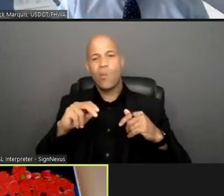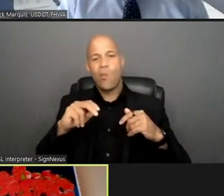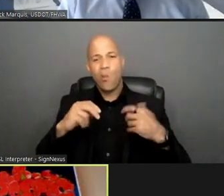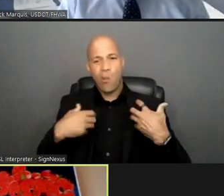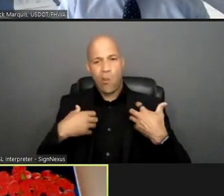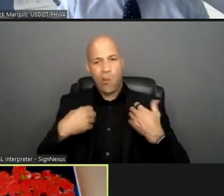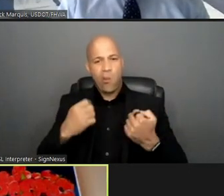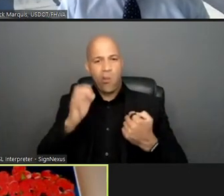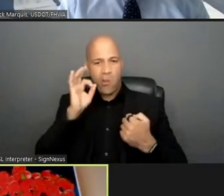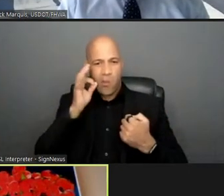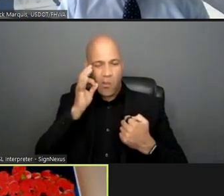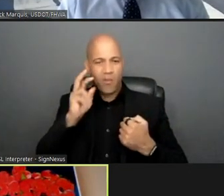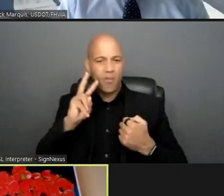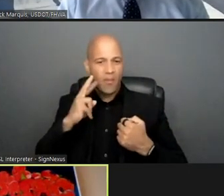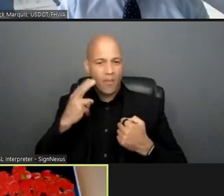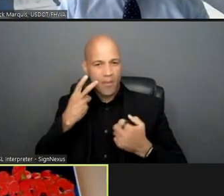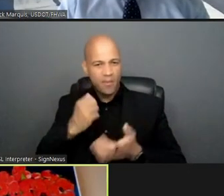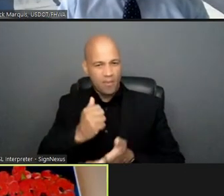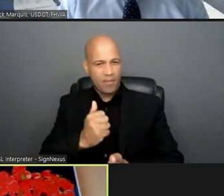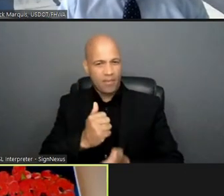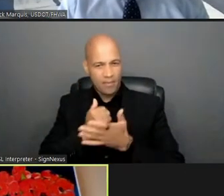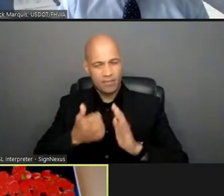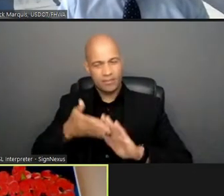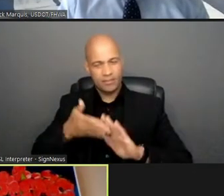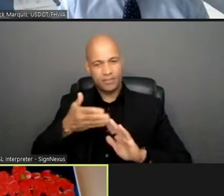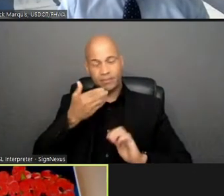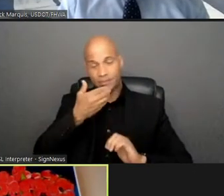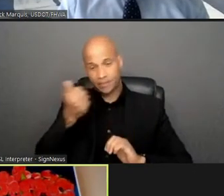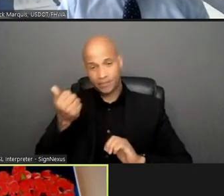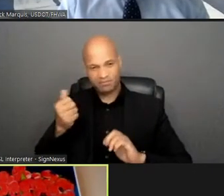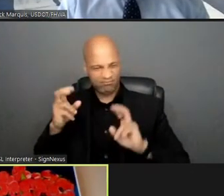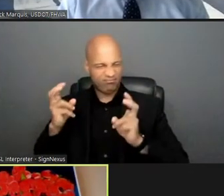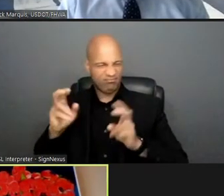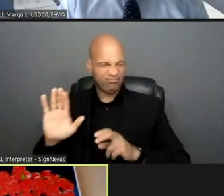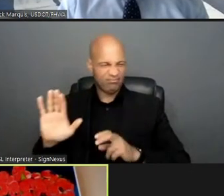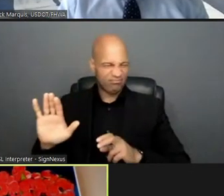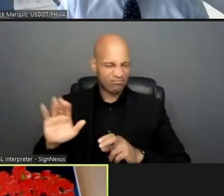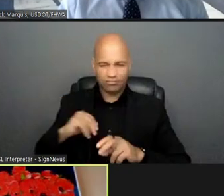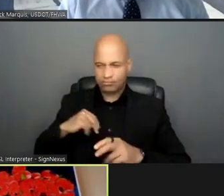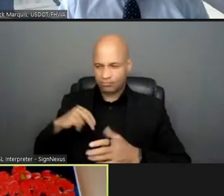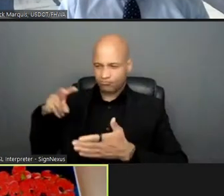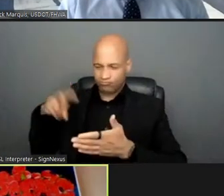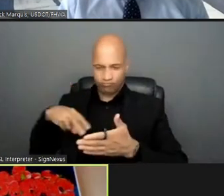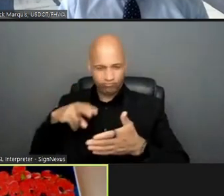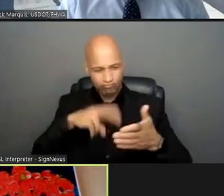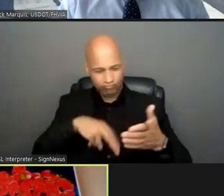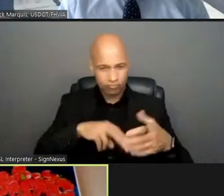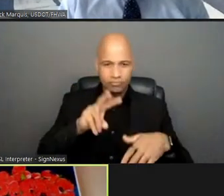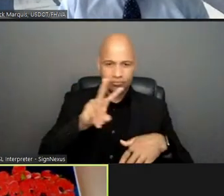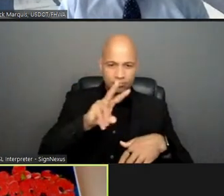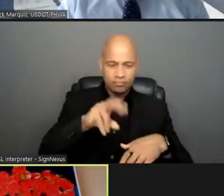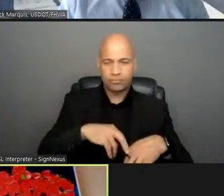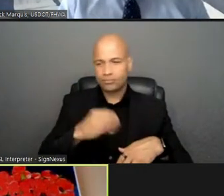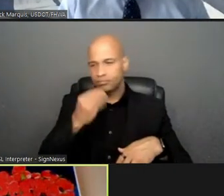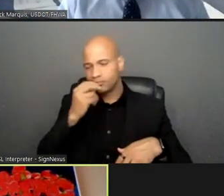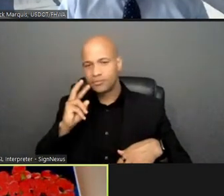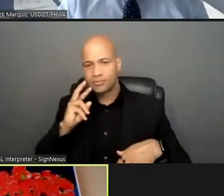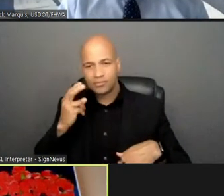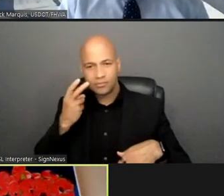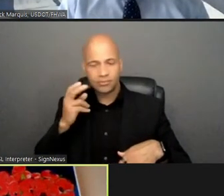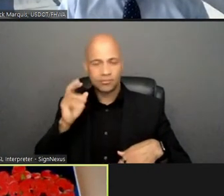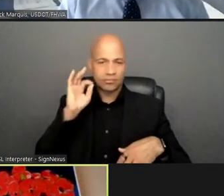including your immune system function at its best end quote after reading this I take vitamins eat vegetables and fruits daily